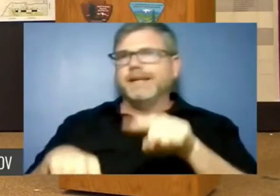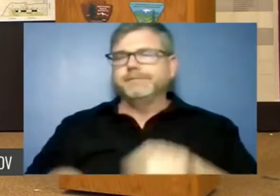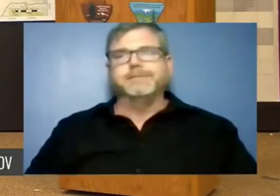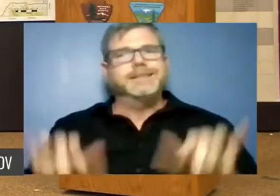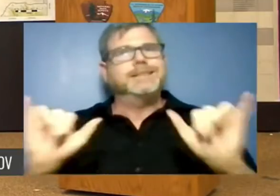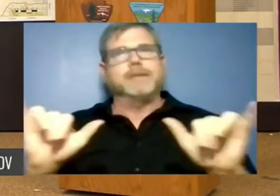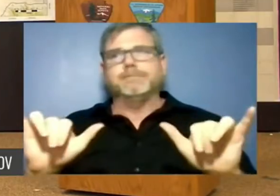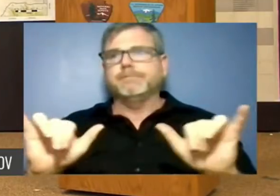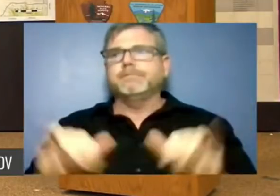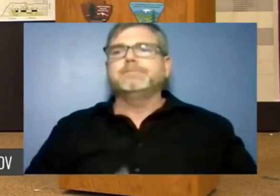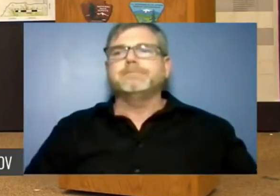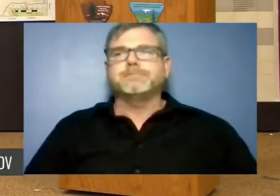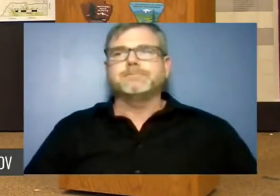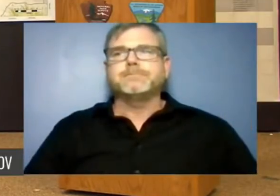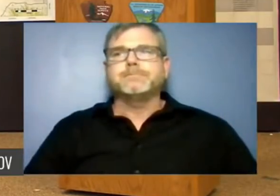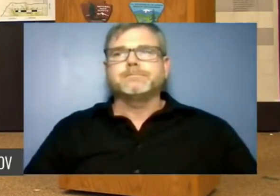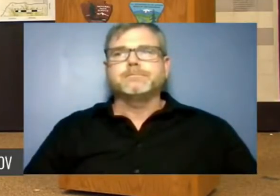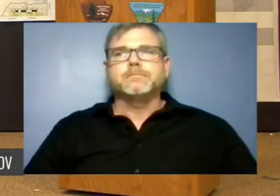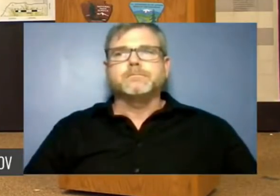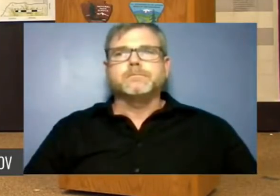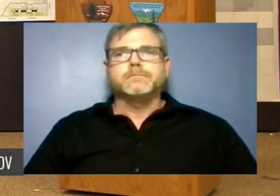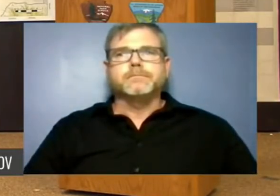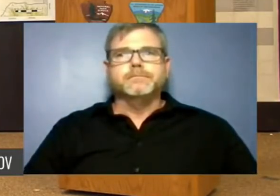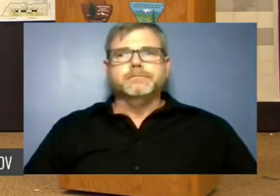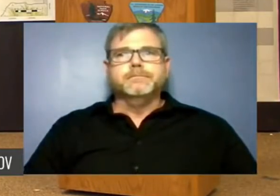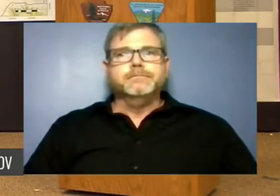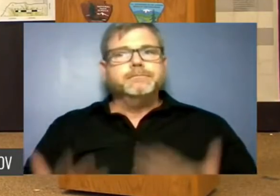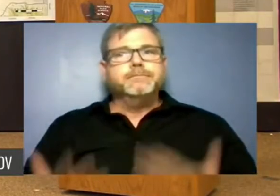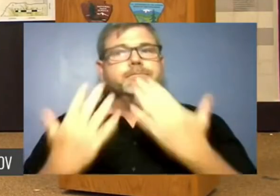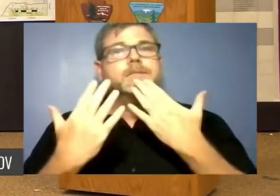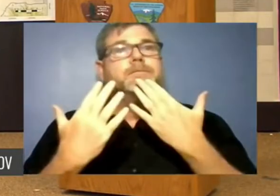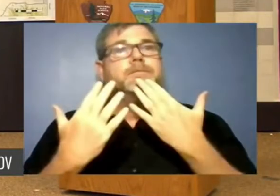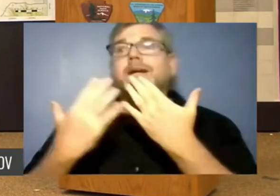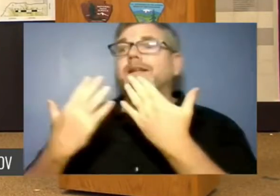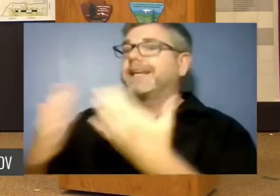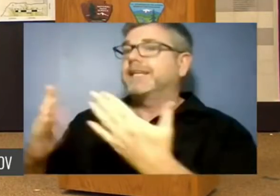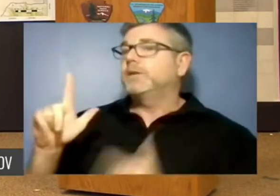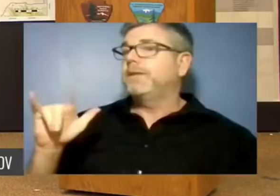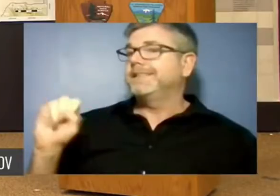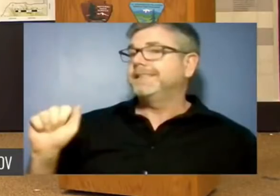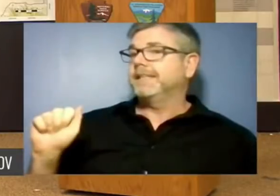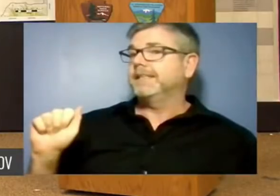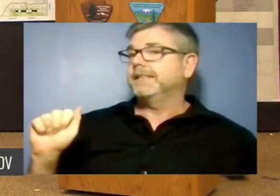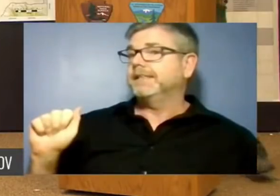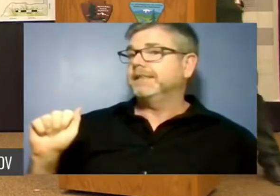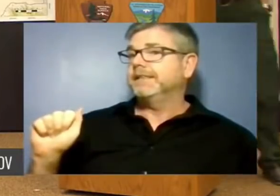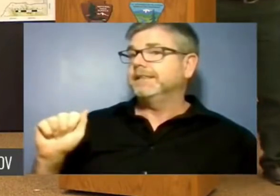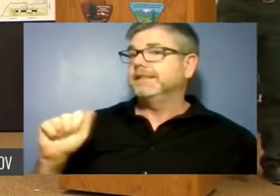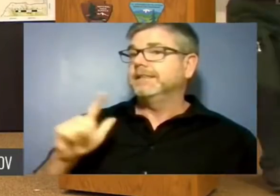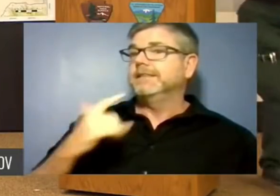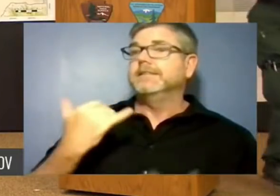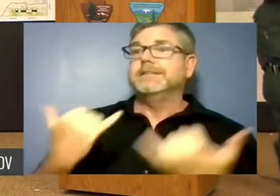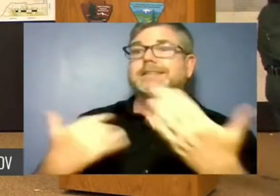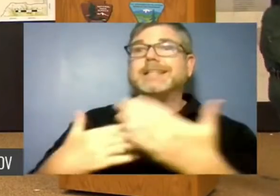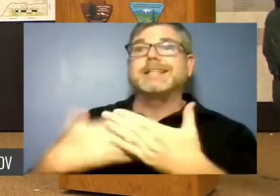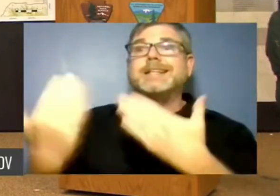Thank you so much, Lisa. Next, we're going to have the Plumas County Sheriff's Office, Todd Johns.